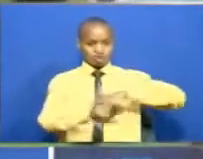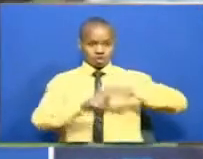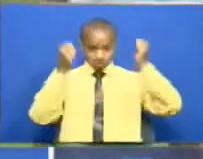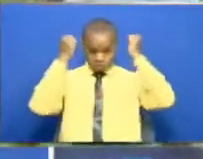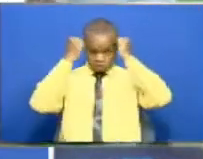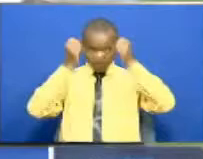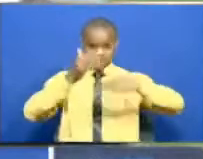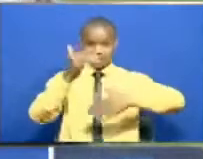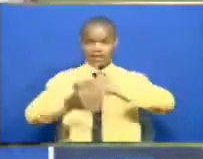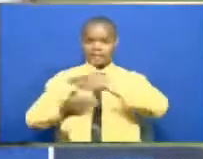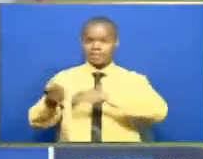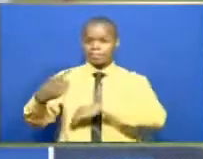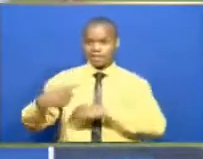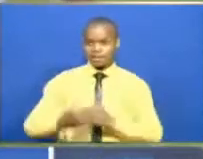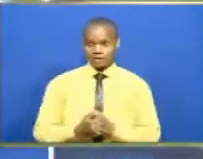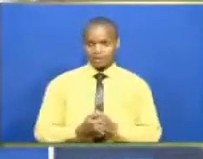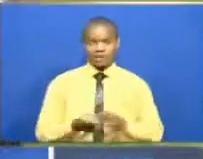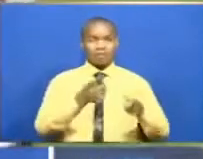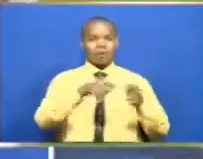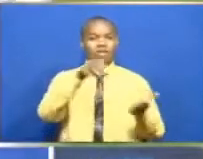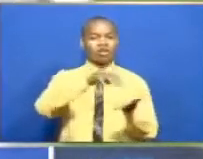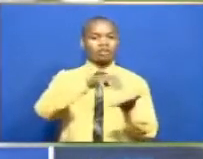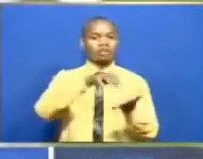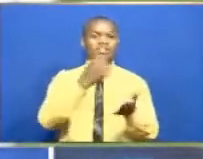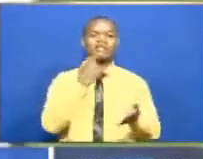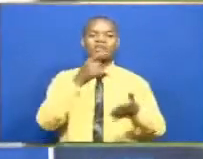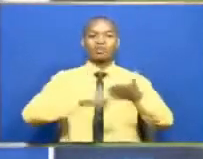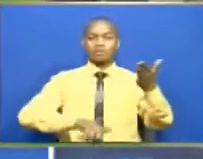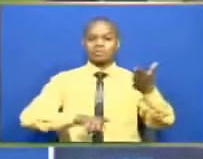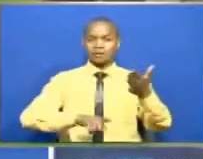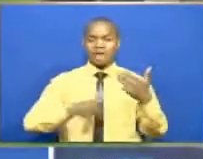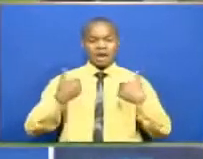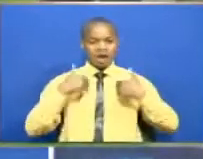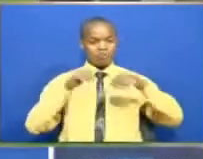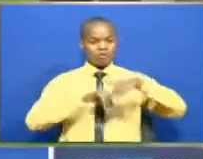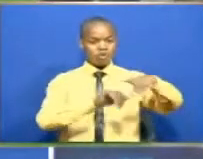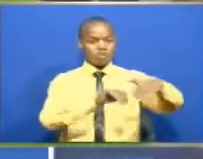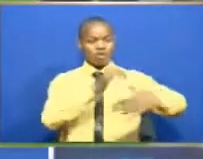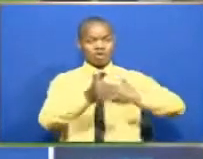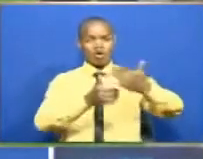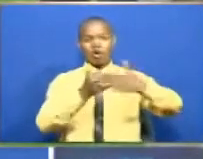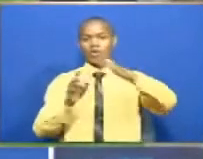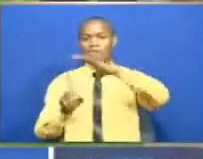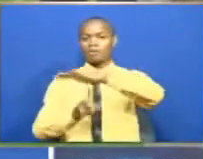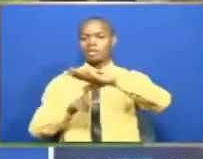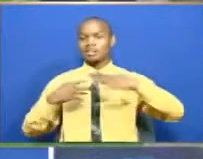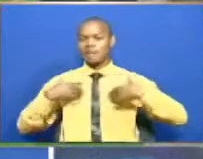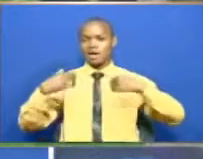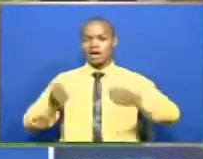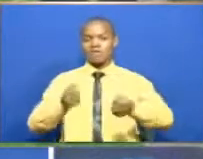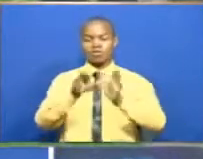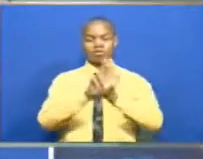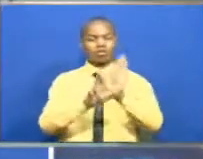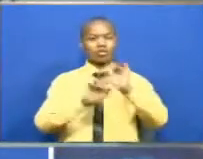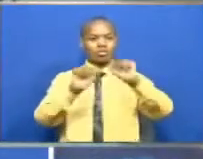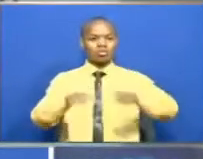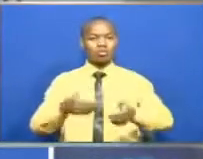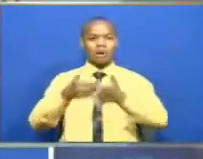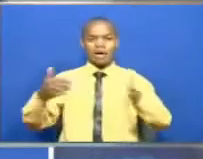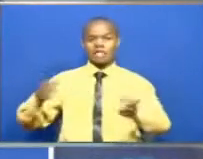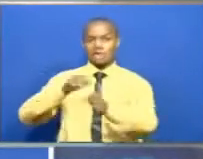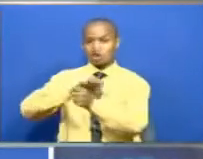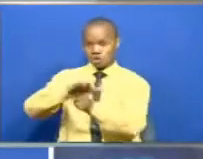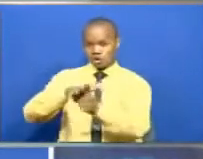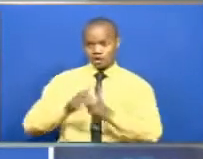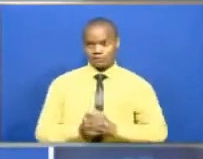Indeed, the institution says it has complied with all government directives on social distancing amid COVID-19 outbreak. A walk